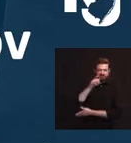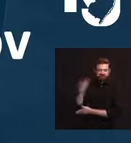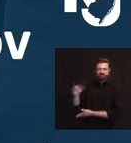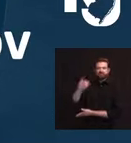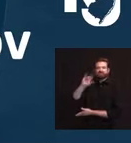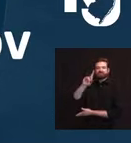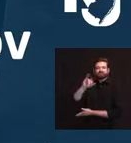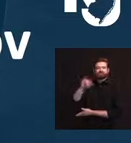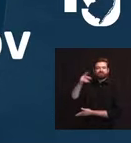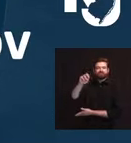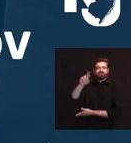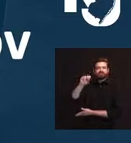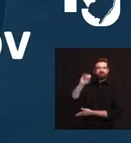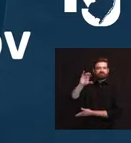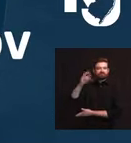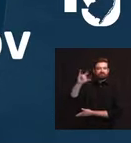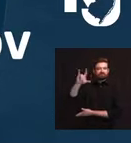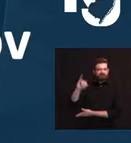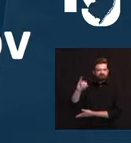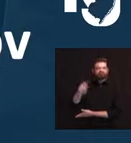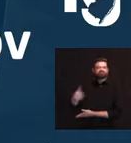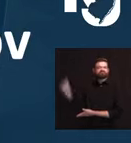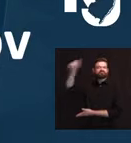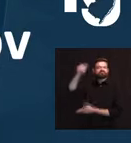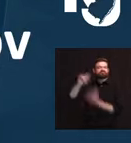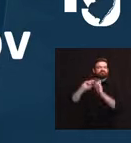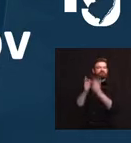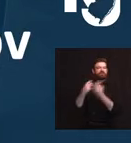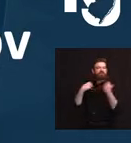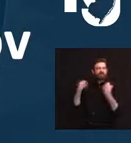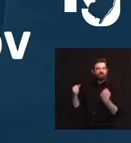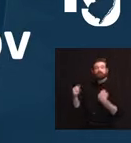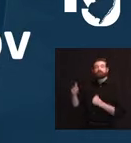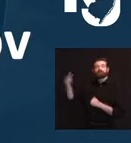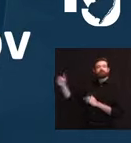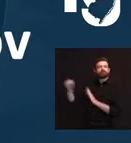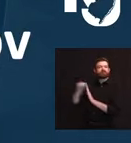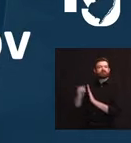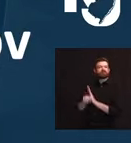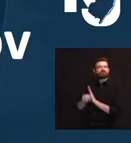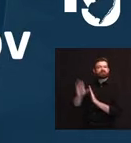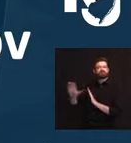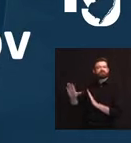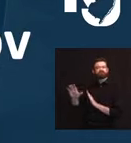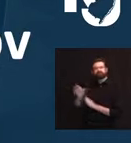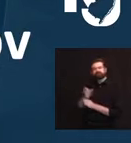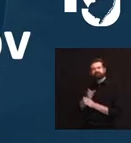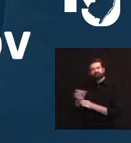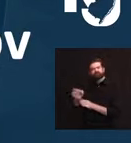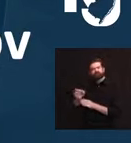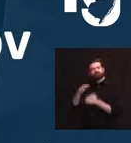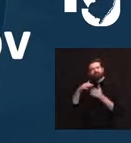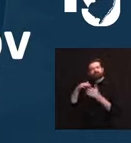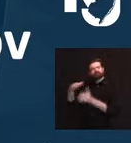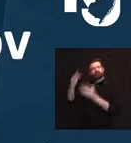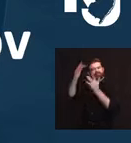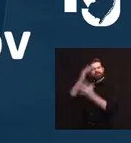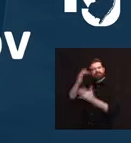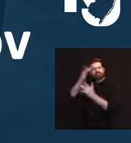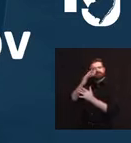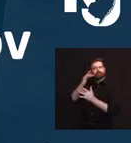another familiar face, the Department of Health's Communicable Disease Service Medical Director, Dr. Ed Lifshitz. Good to have you both, as